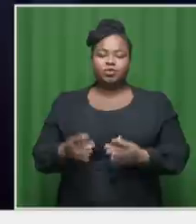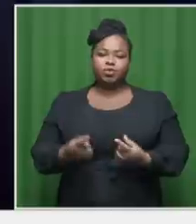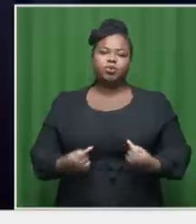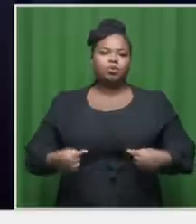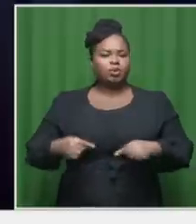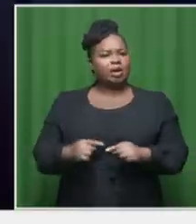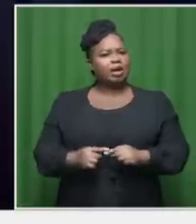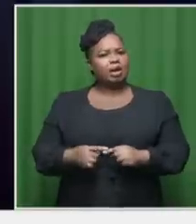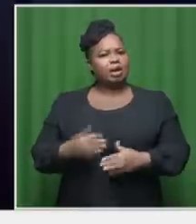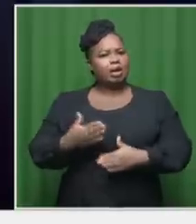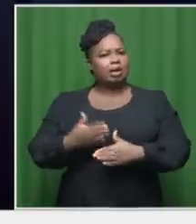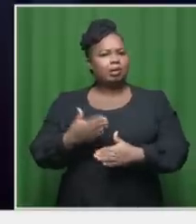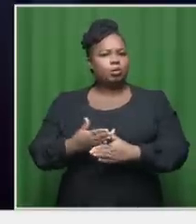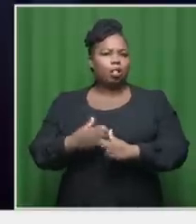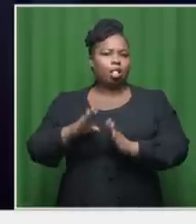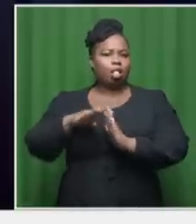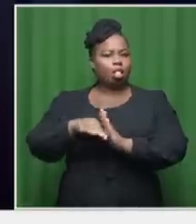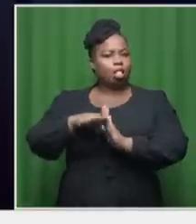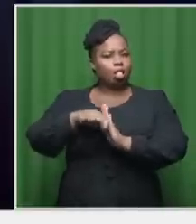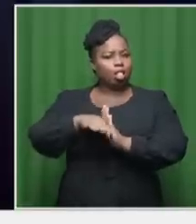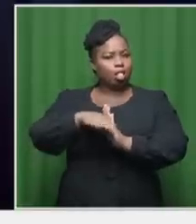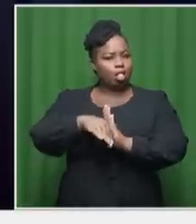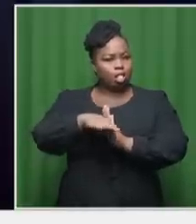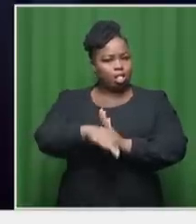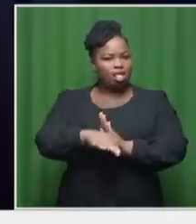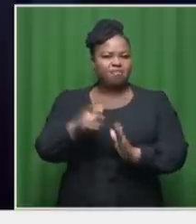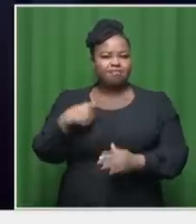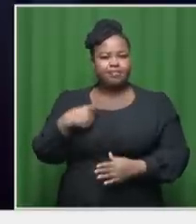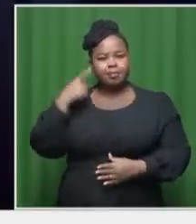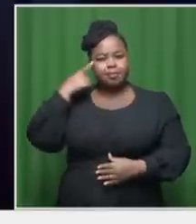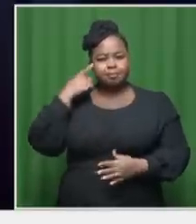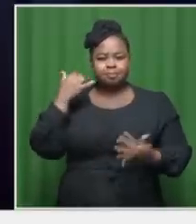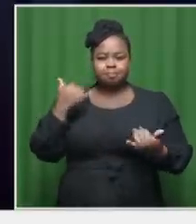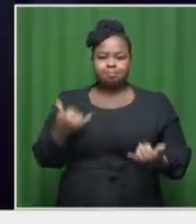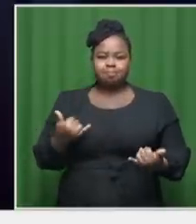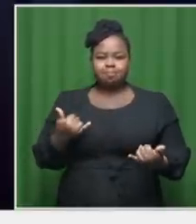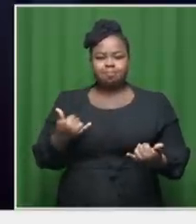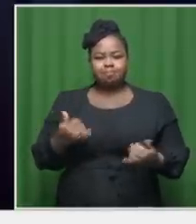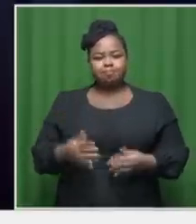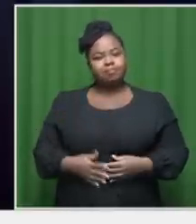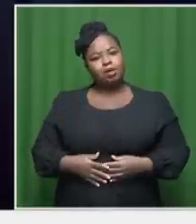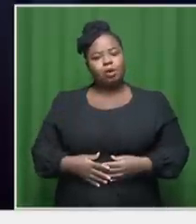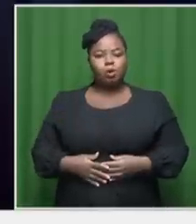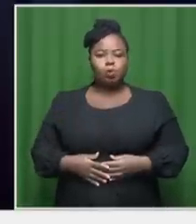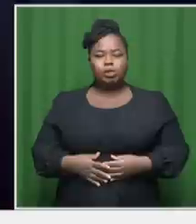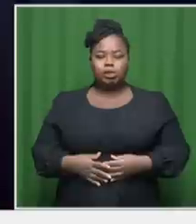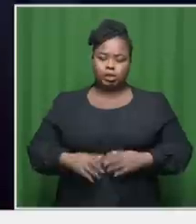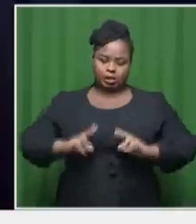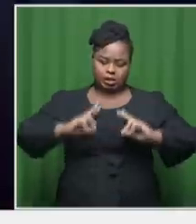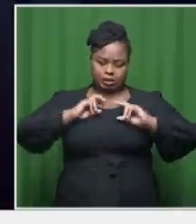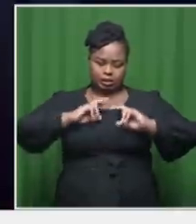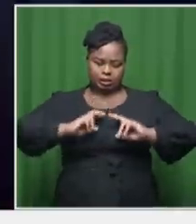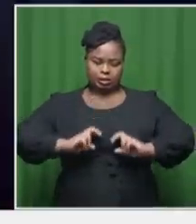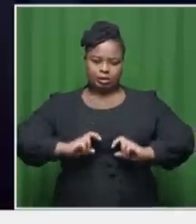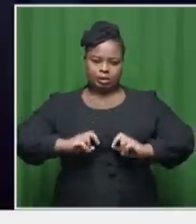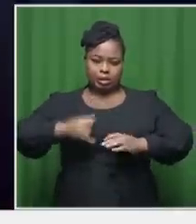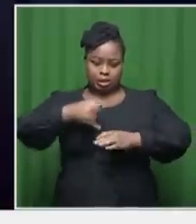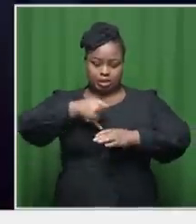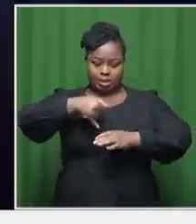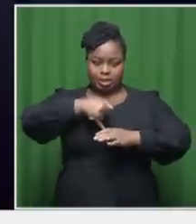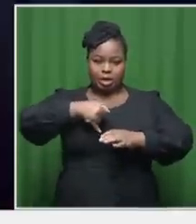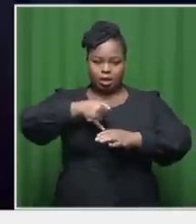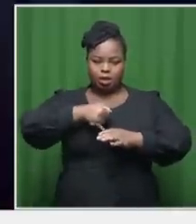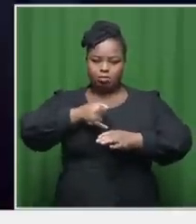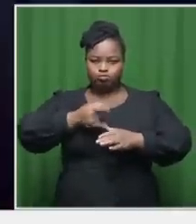saw our operations really slow down. I think where we are is we had to have an internal reflection in terms of where we are and